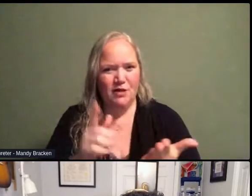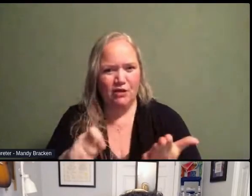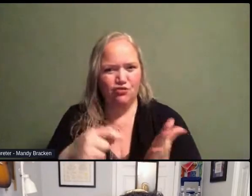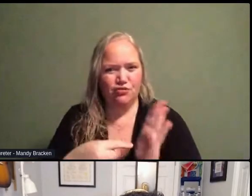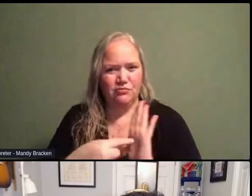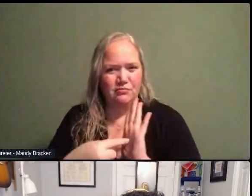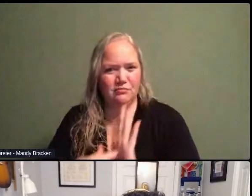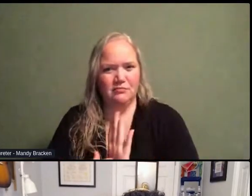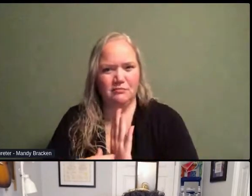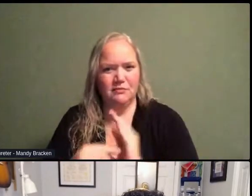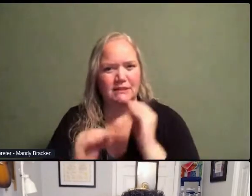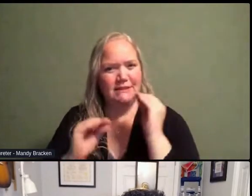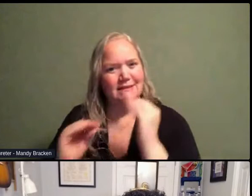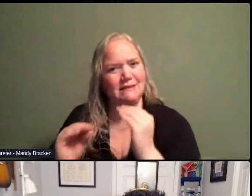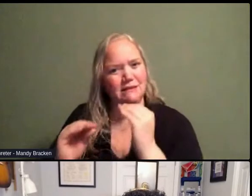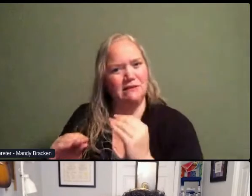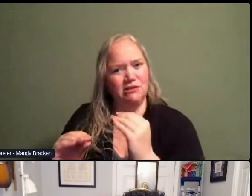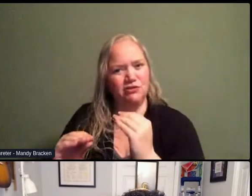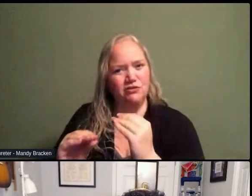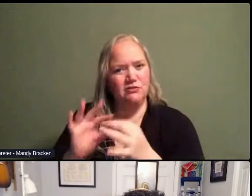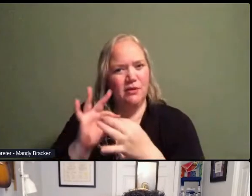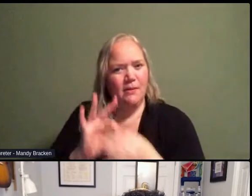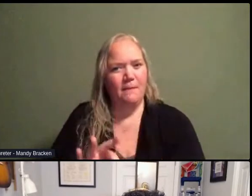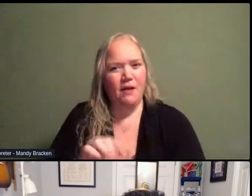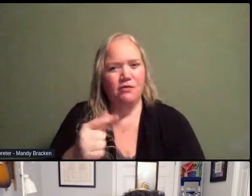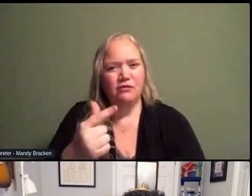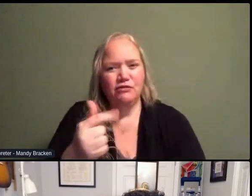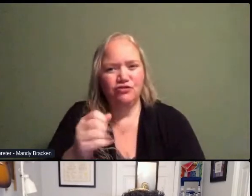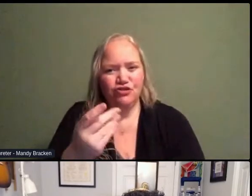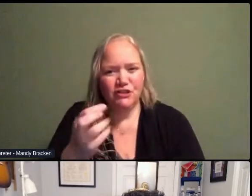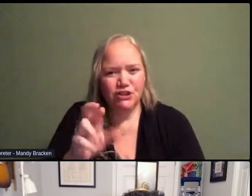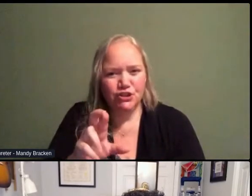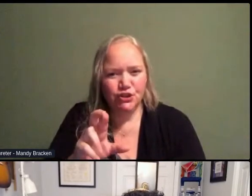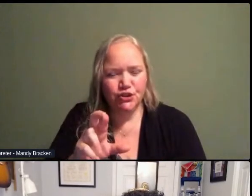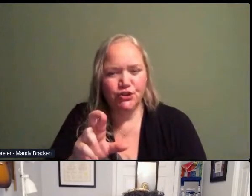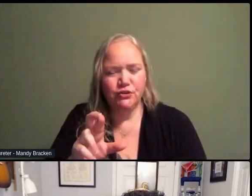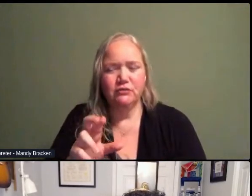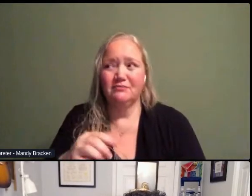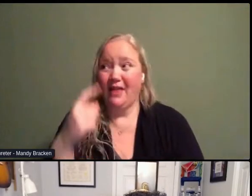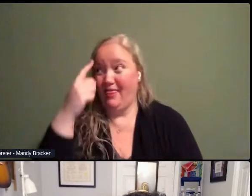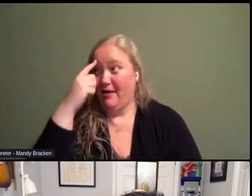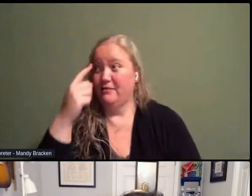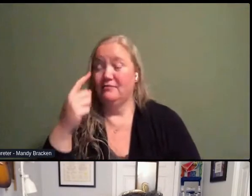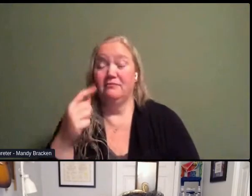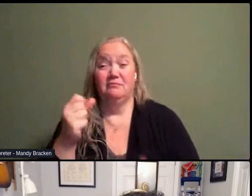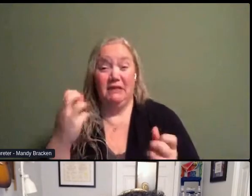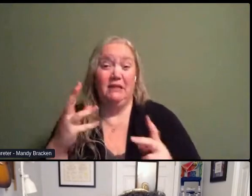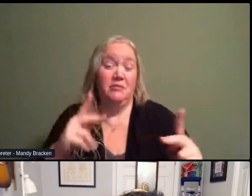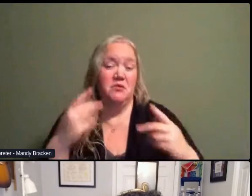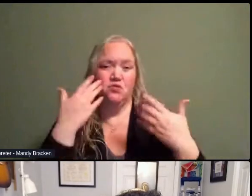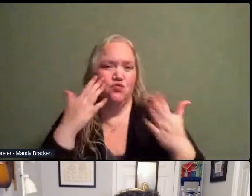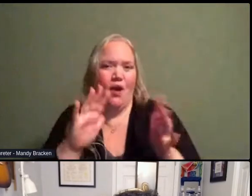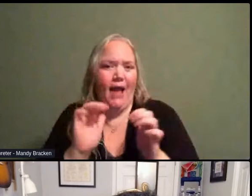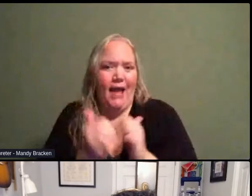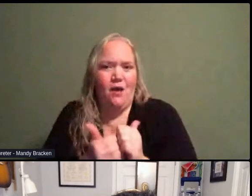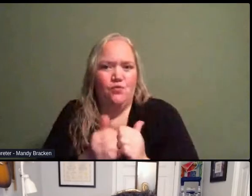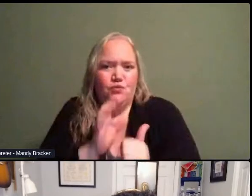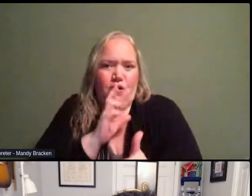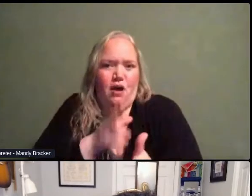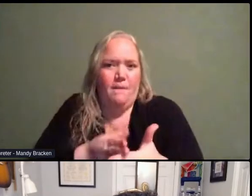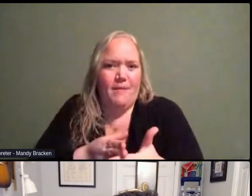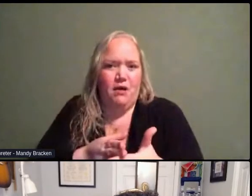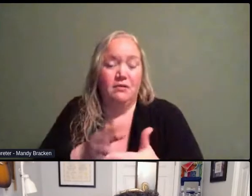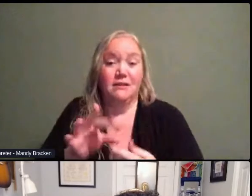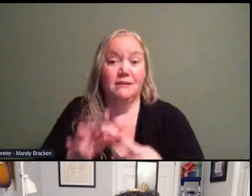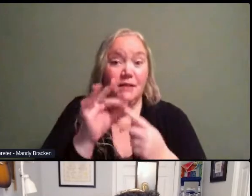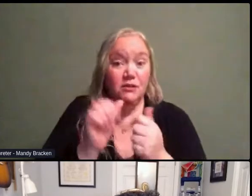so that's when I realized, I think a lot of people don't know how to talk about diversity and inclusion in general, especially with their kids. And so